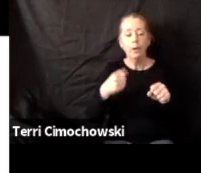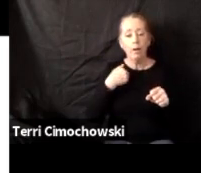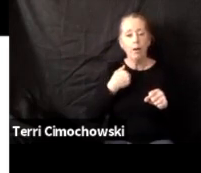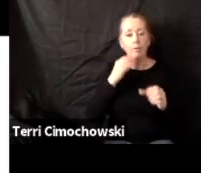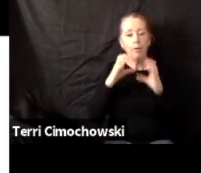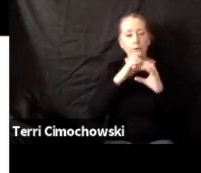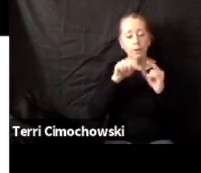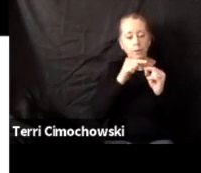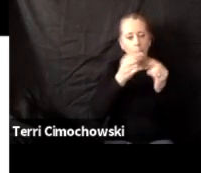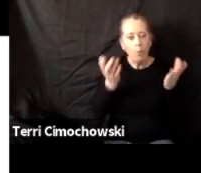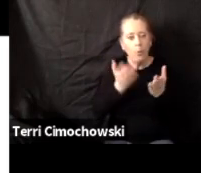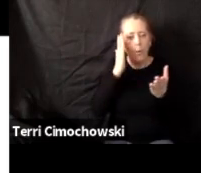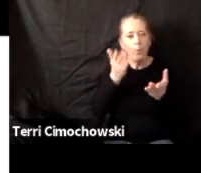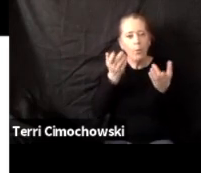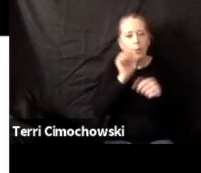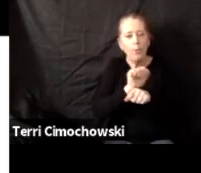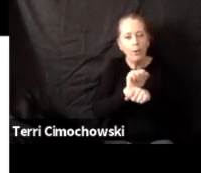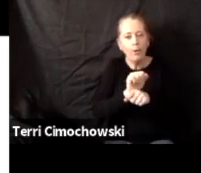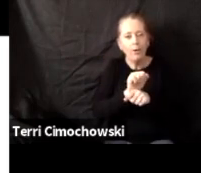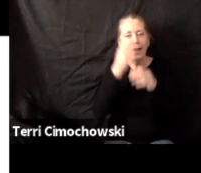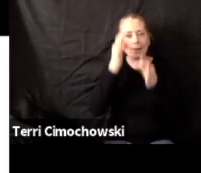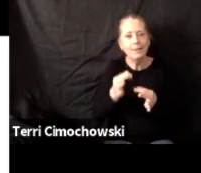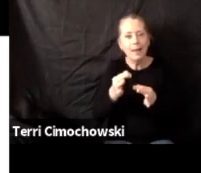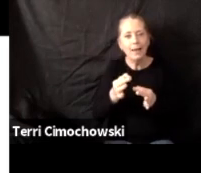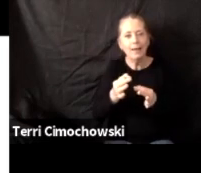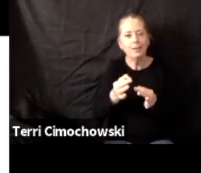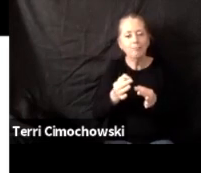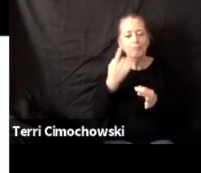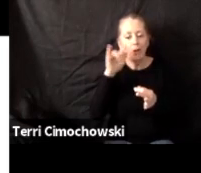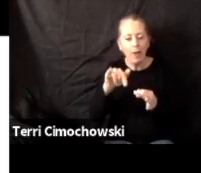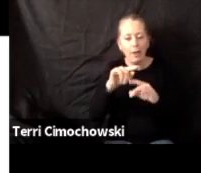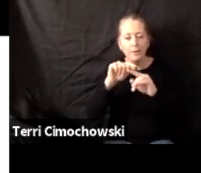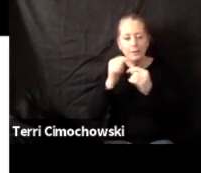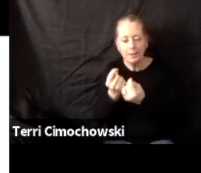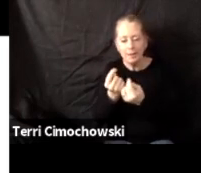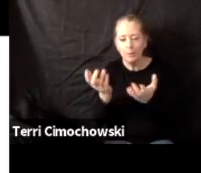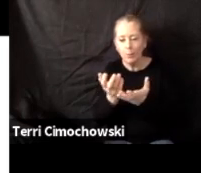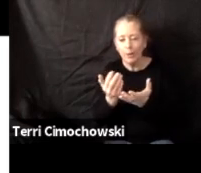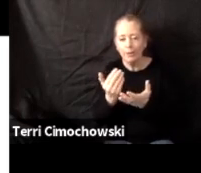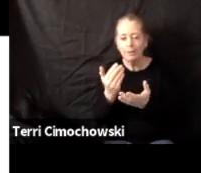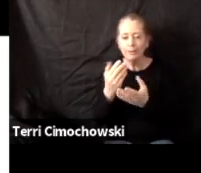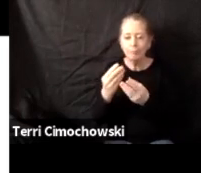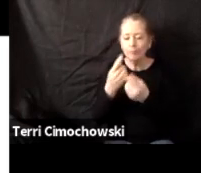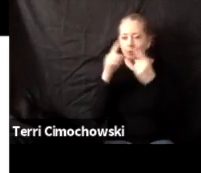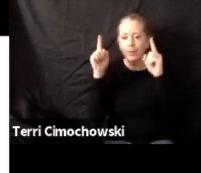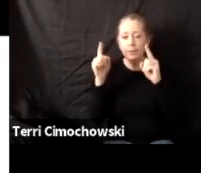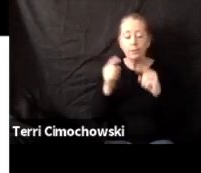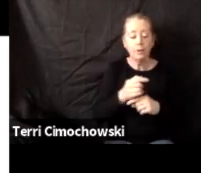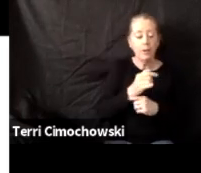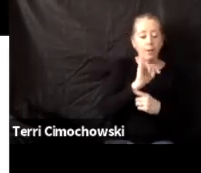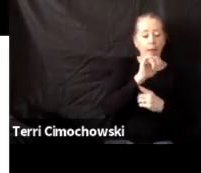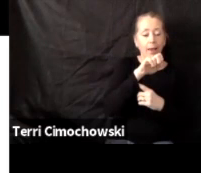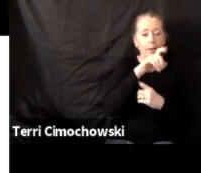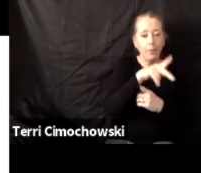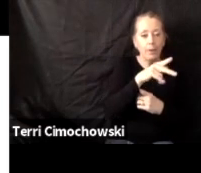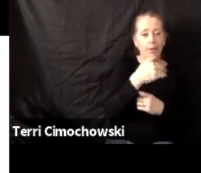work and figure it out as a team. So. And Andrea, what does that do to an IEP that's currently in